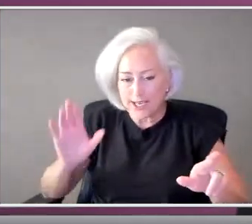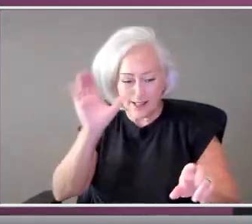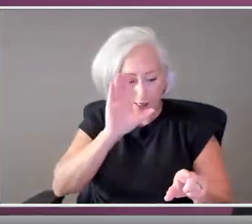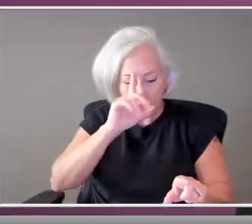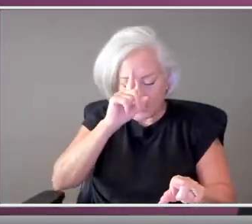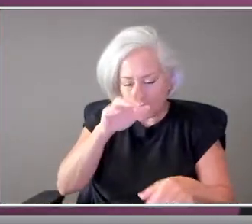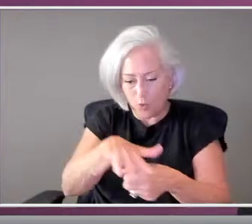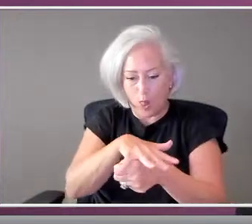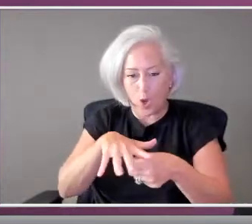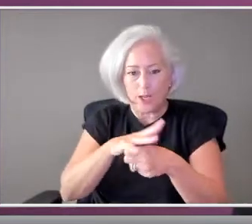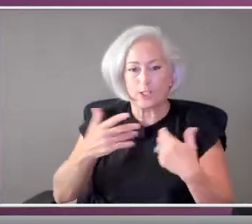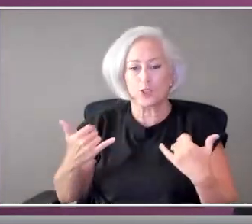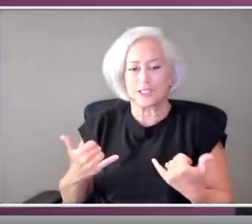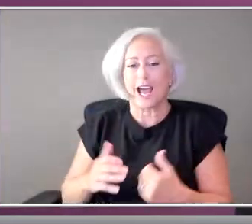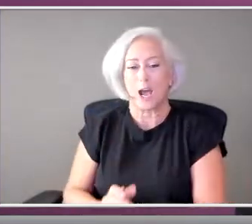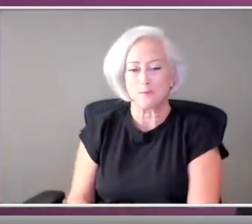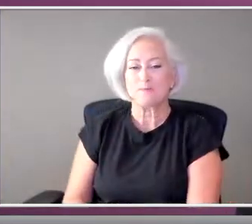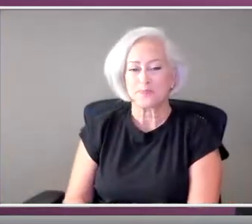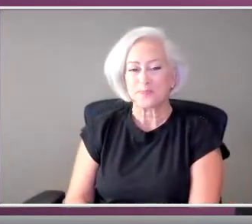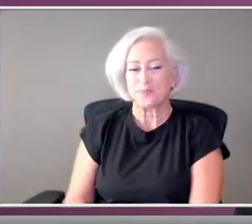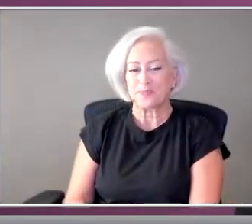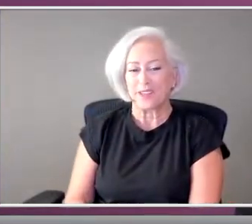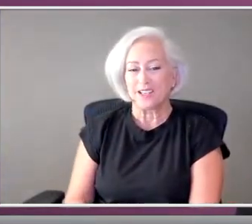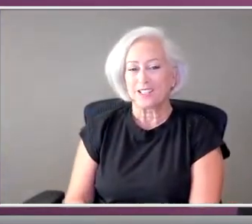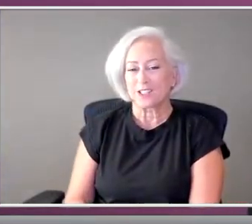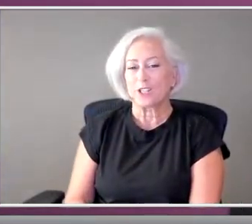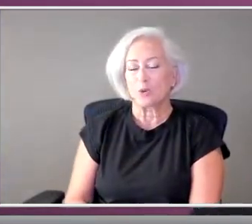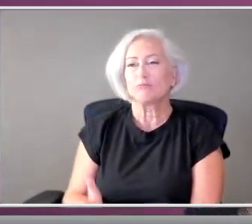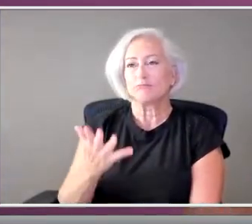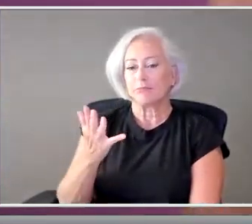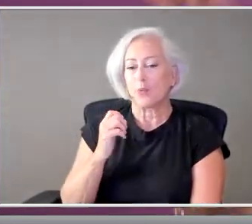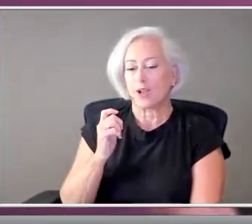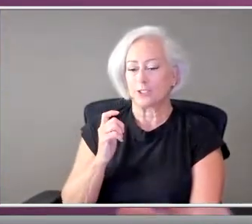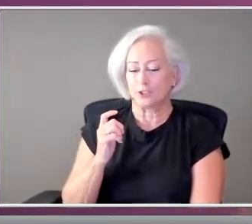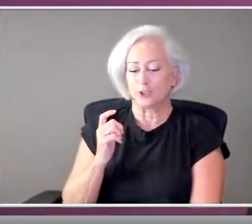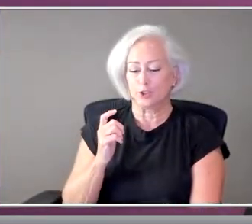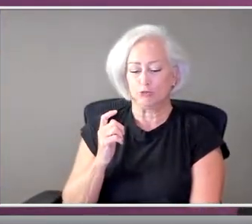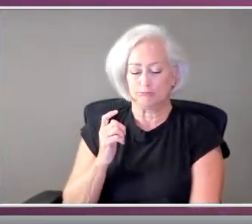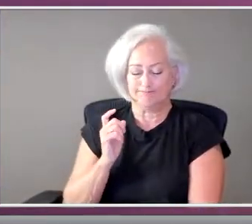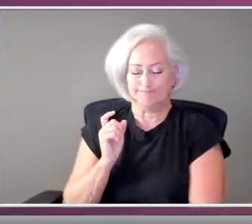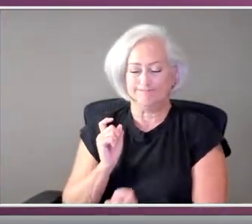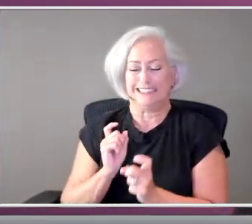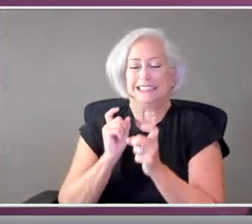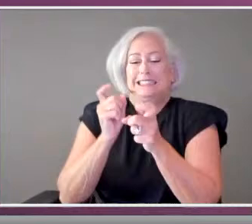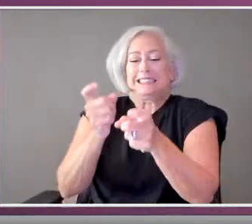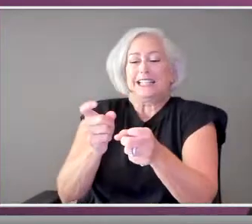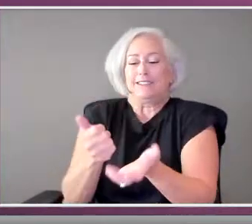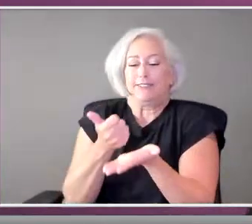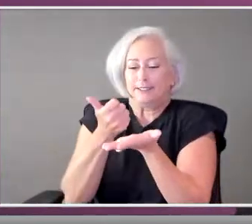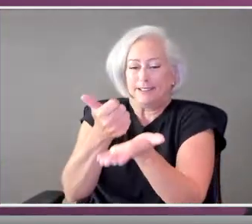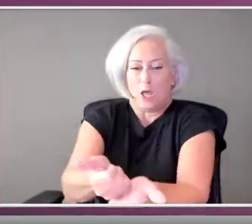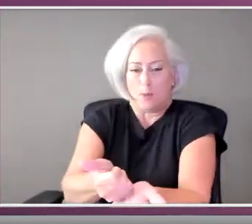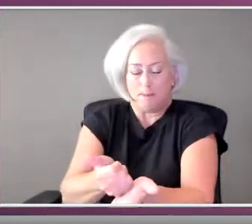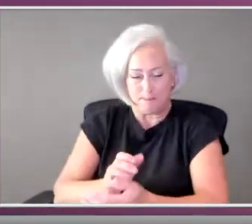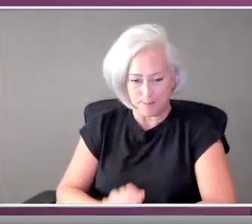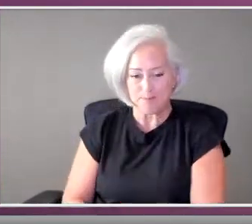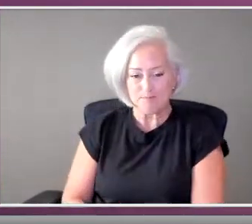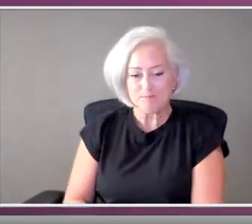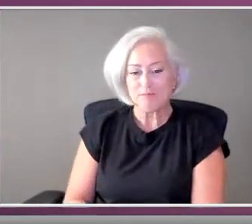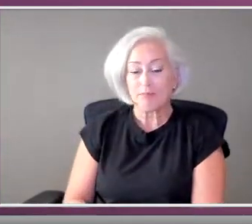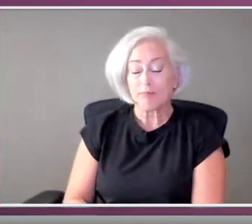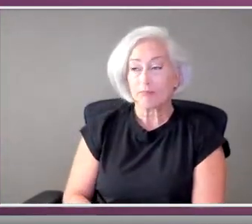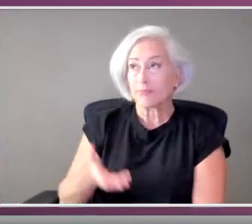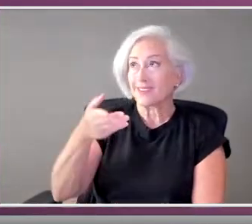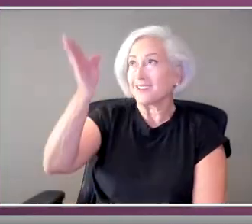that. So it is. I just want to be able to give back. I feel that, God put, this in my